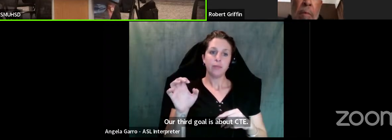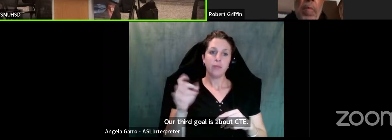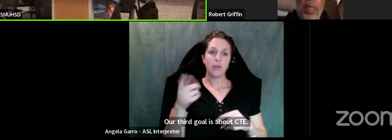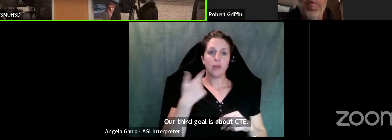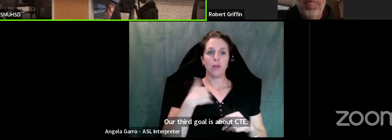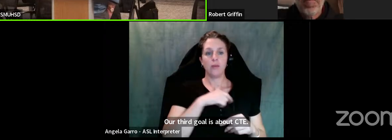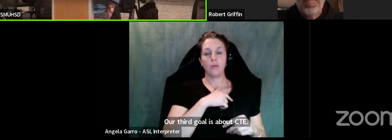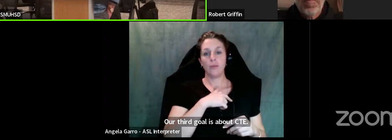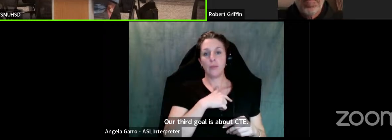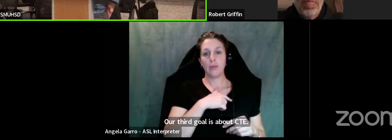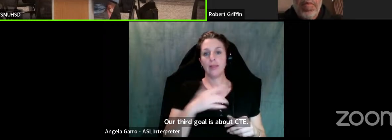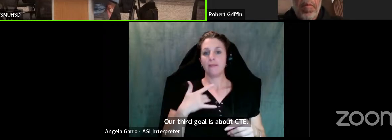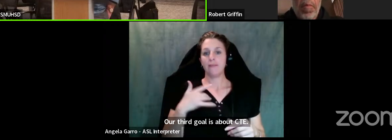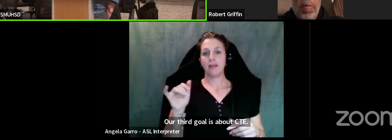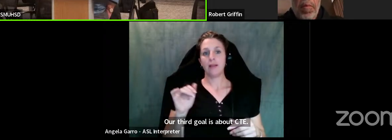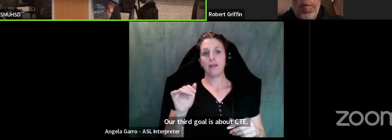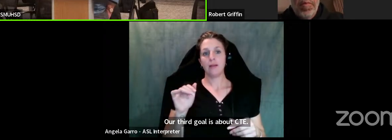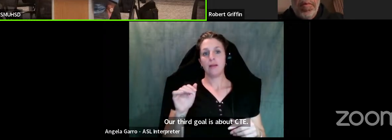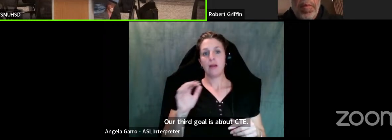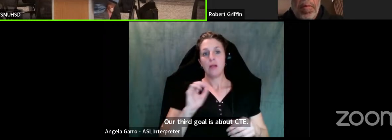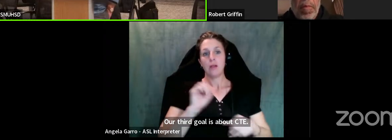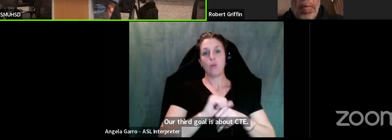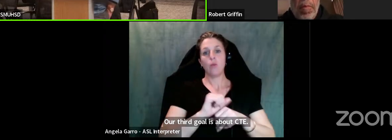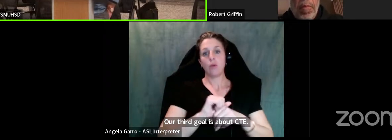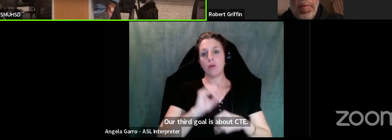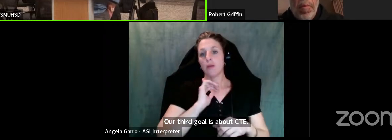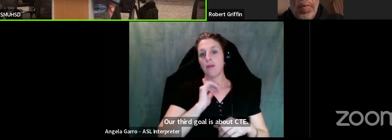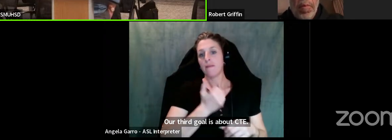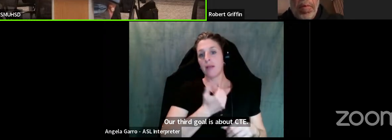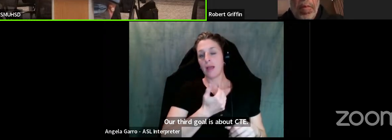We feel that the work of our